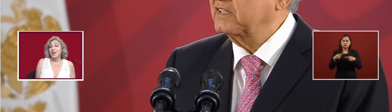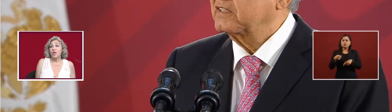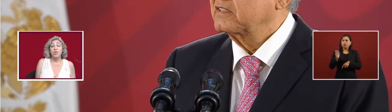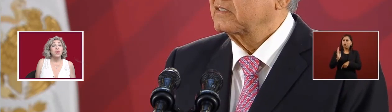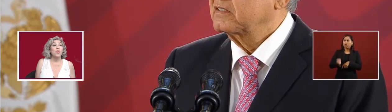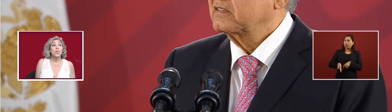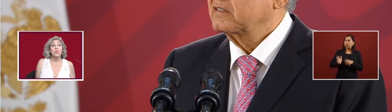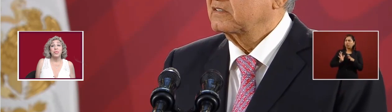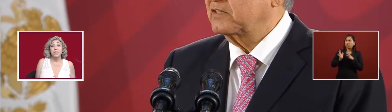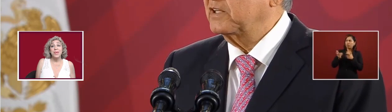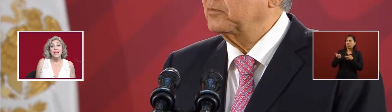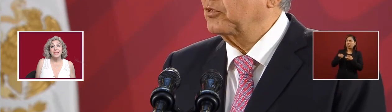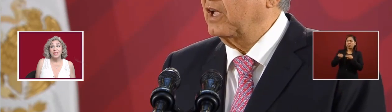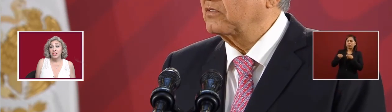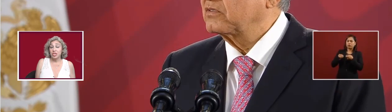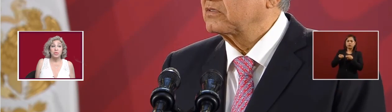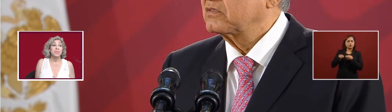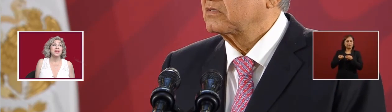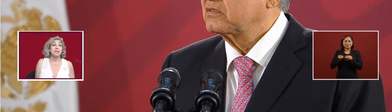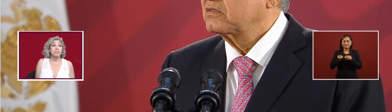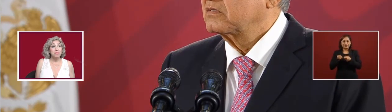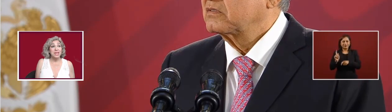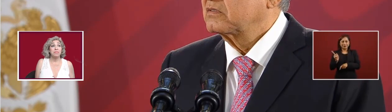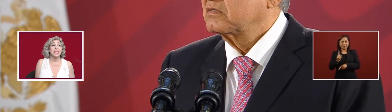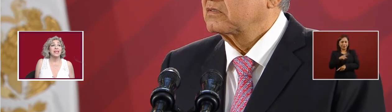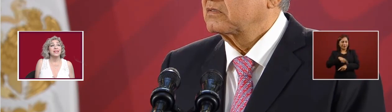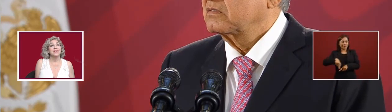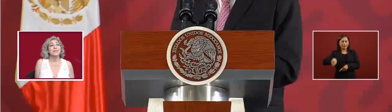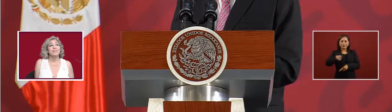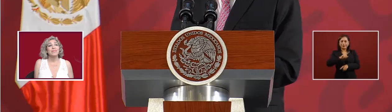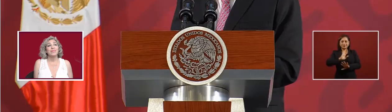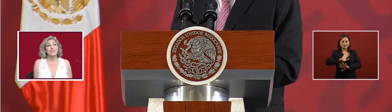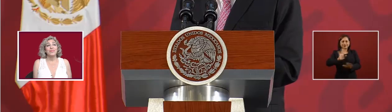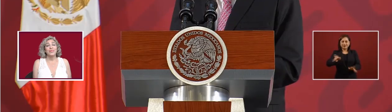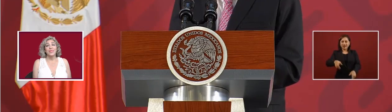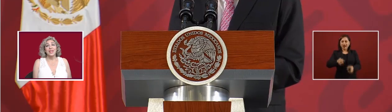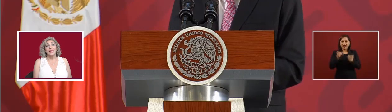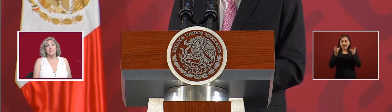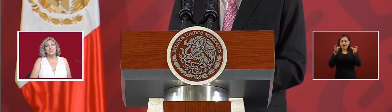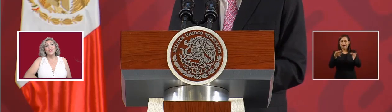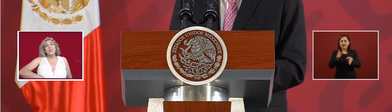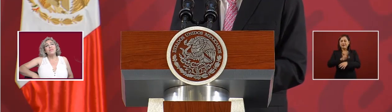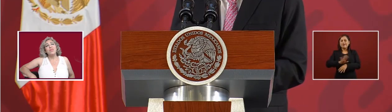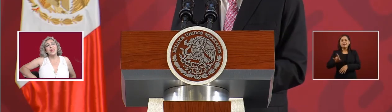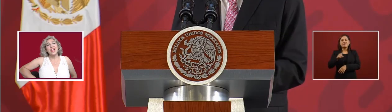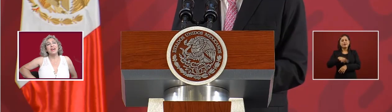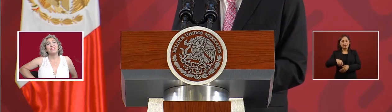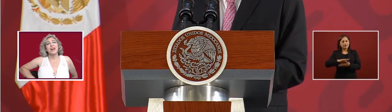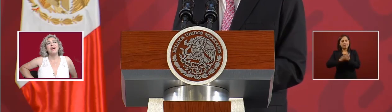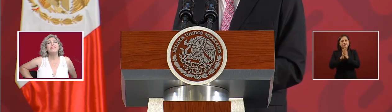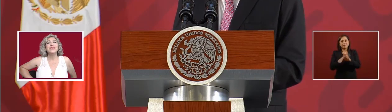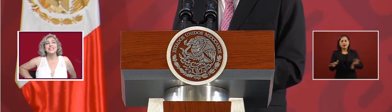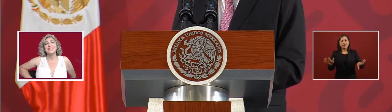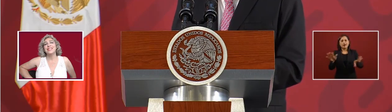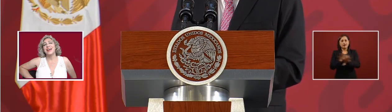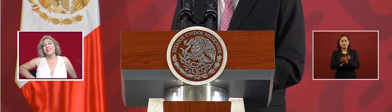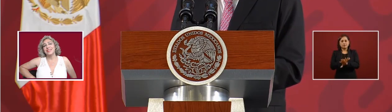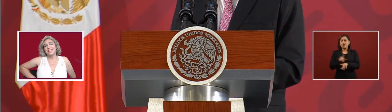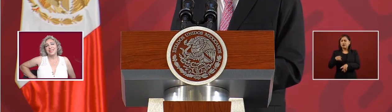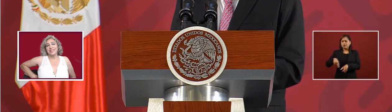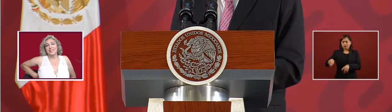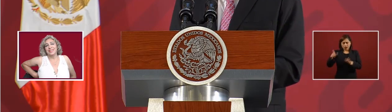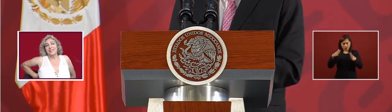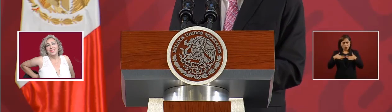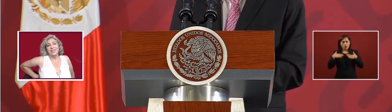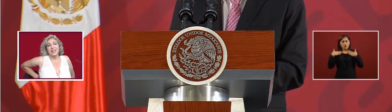or no one will permit to be manipulated so therefore to have confidence in that